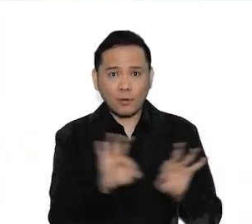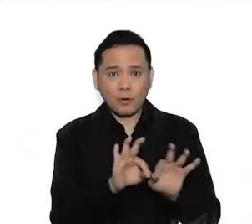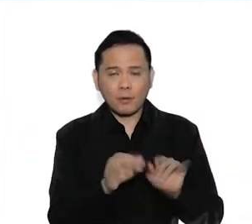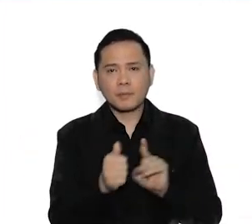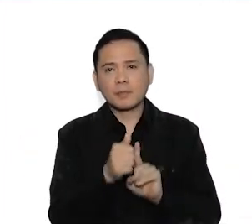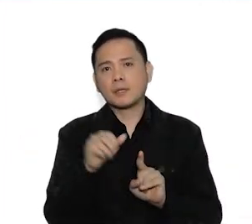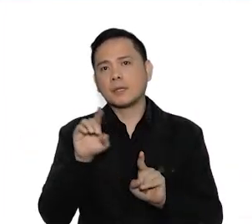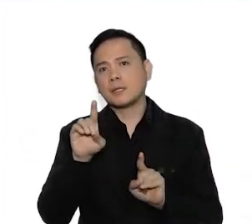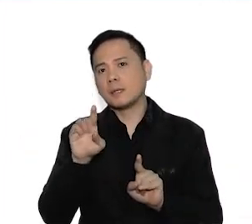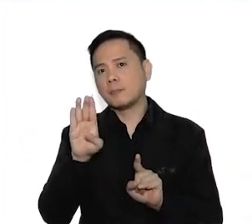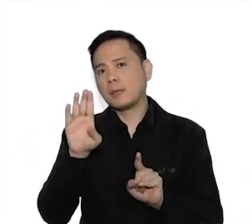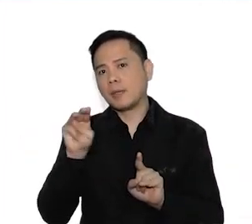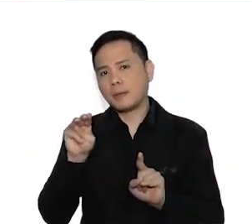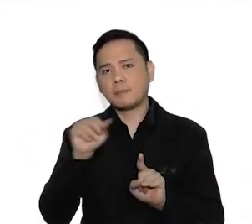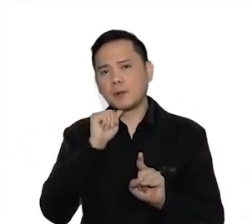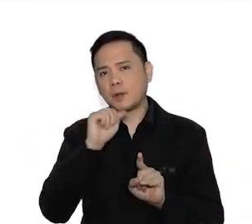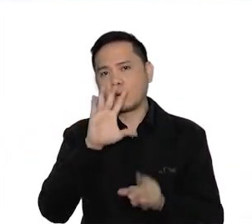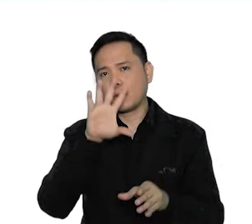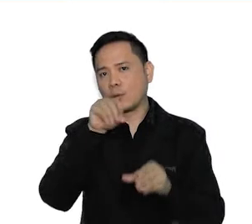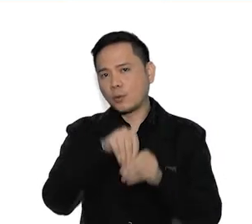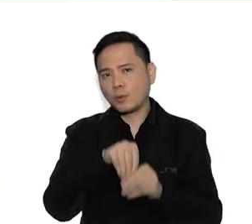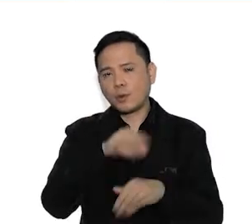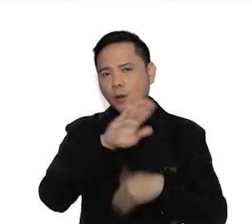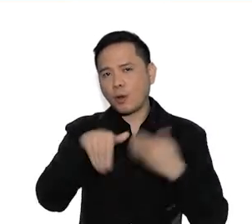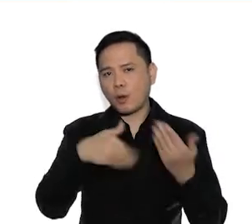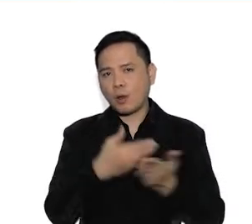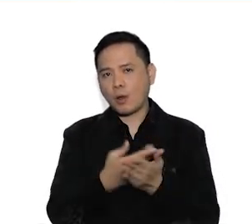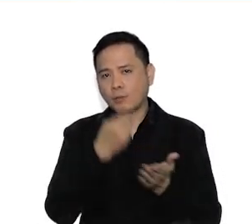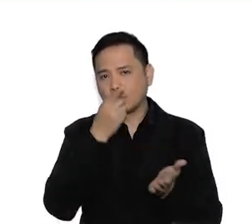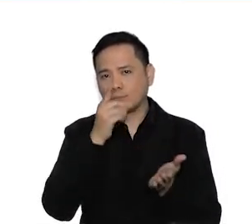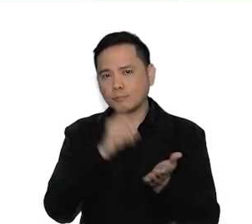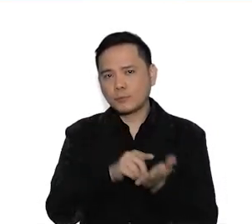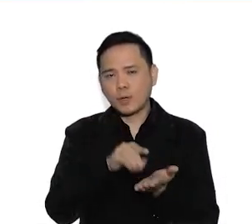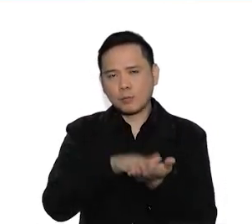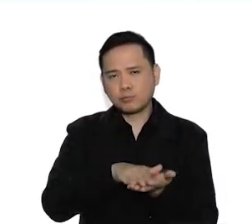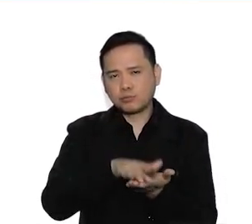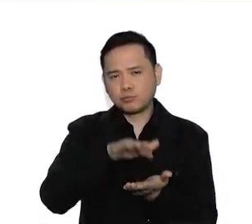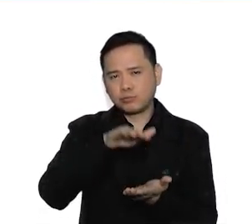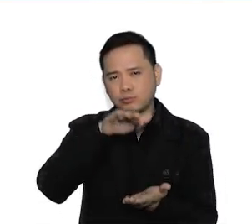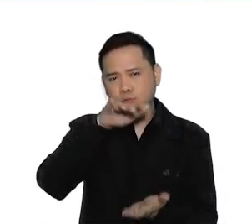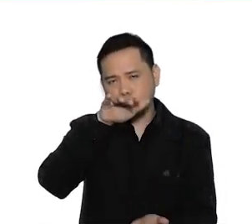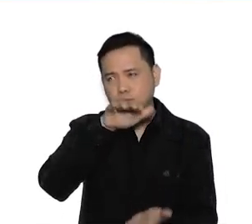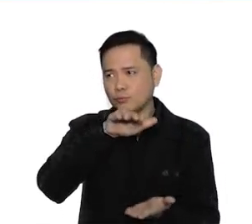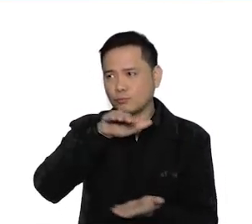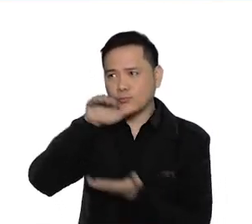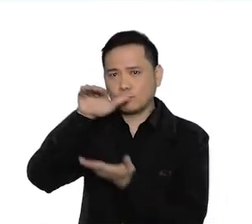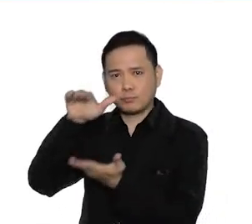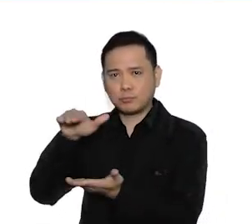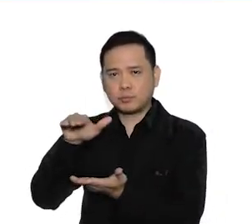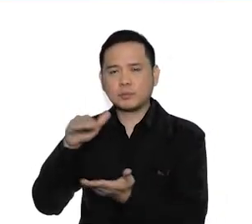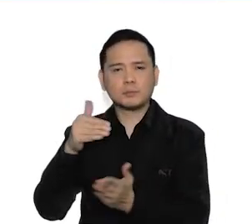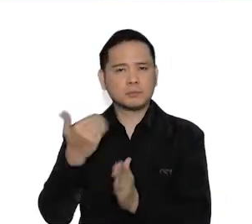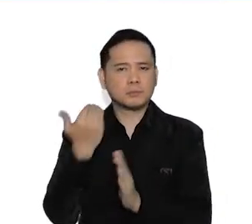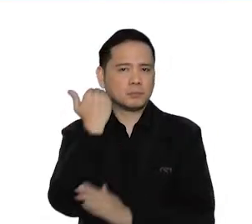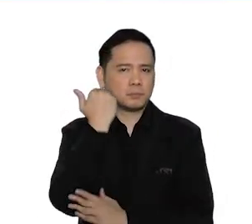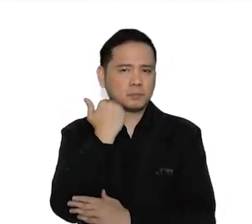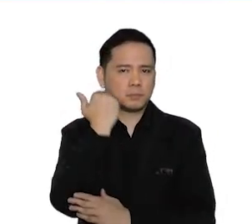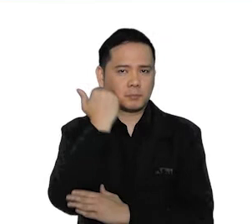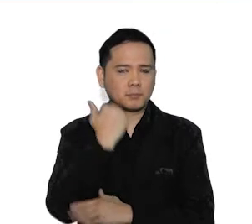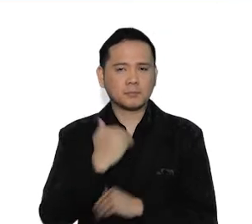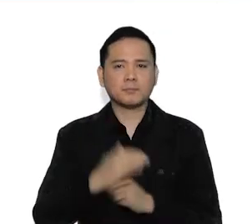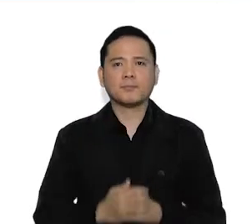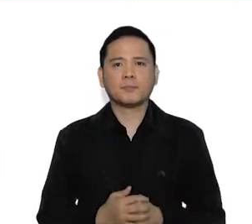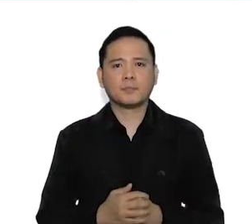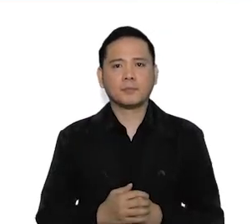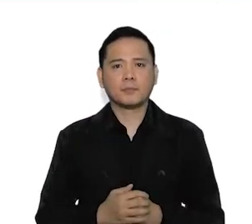the DBM will not include your BP 201F or Form 711 submission in the